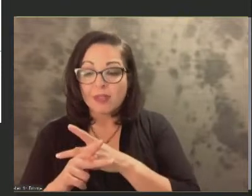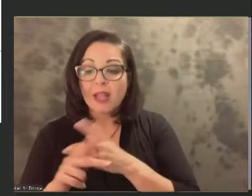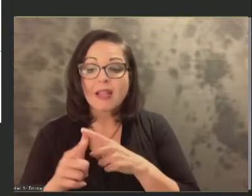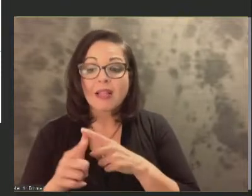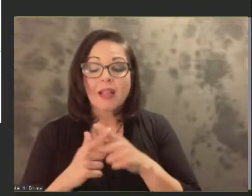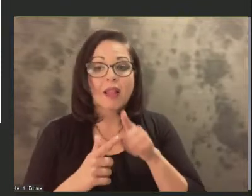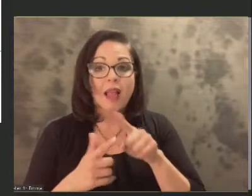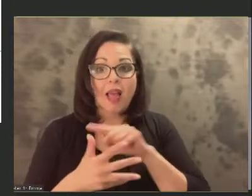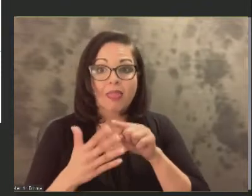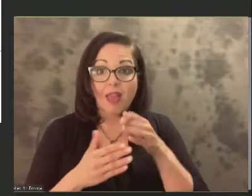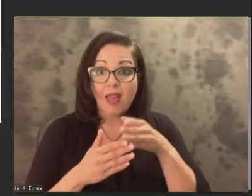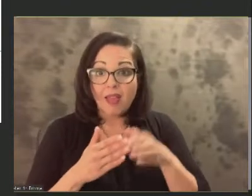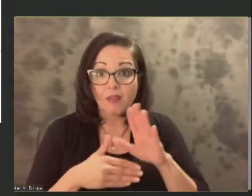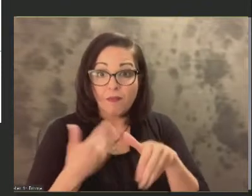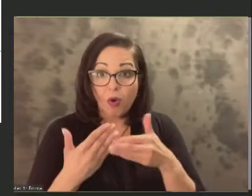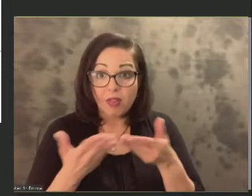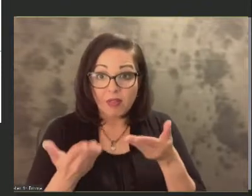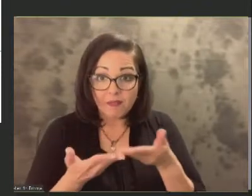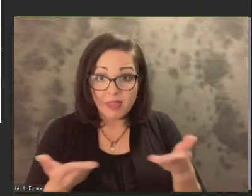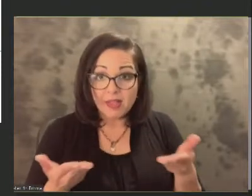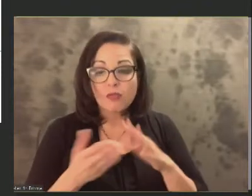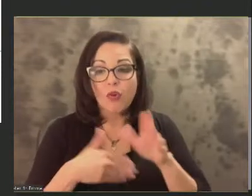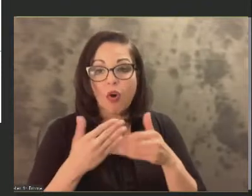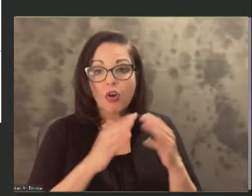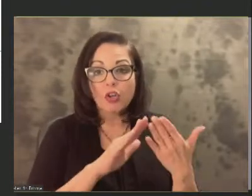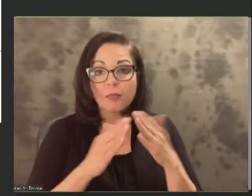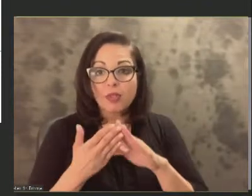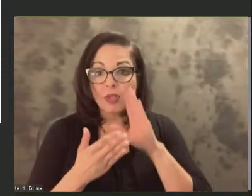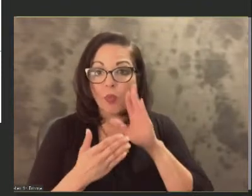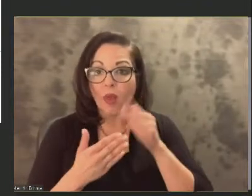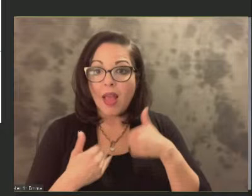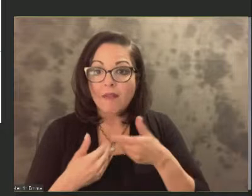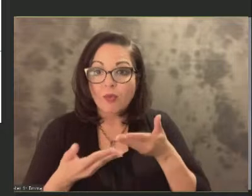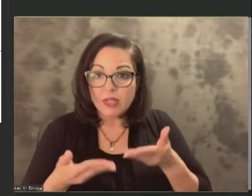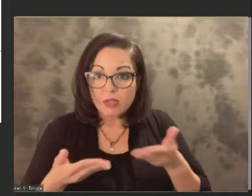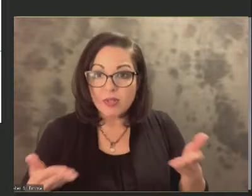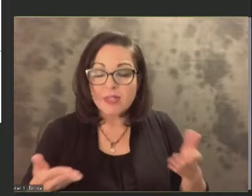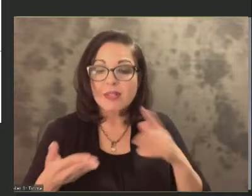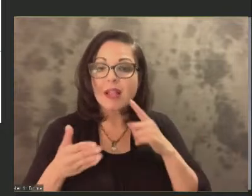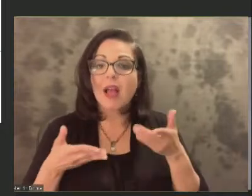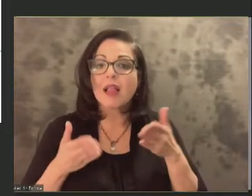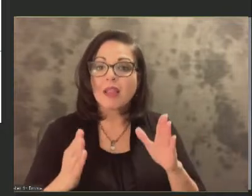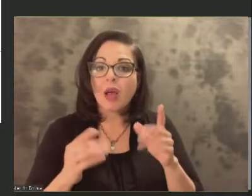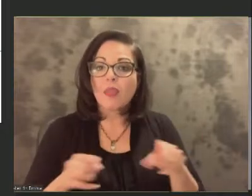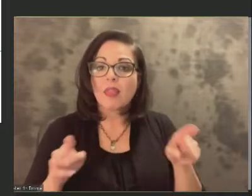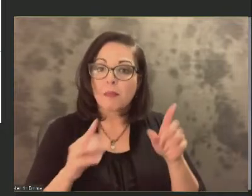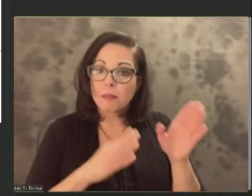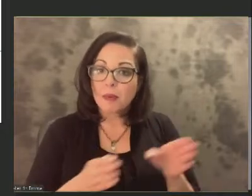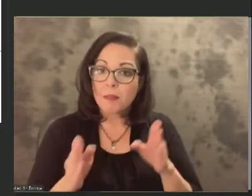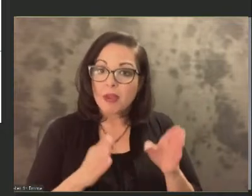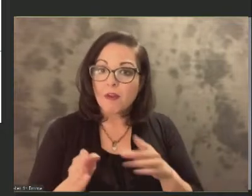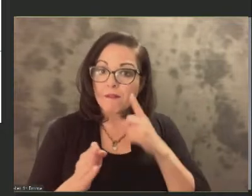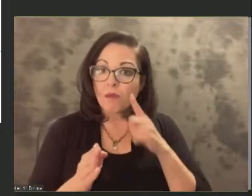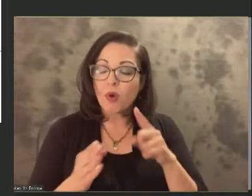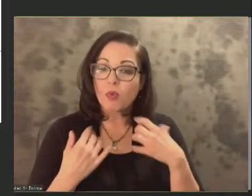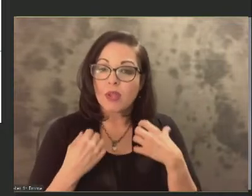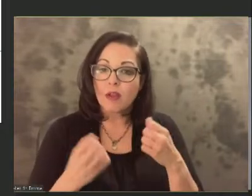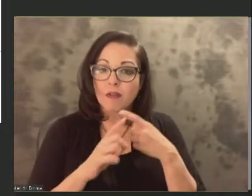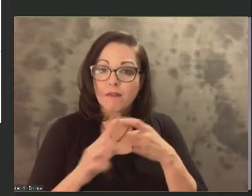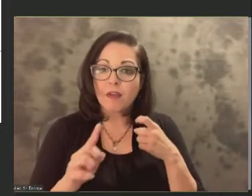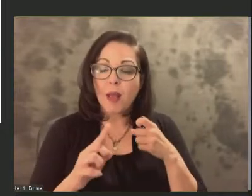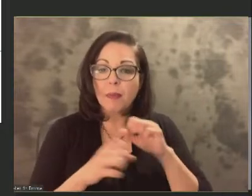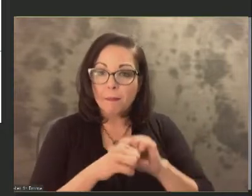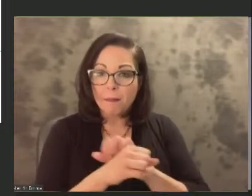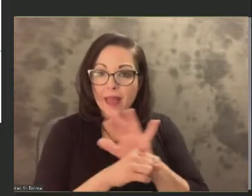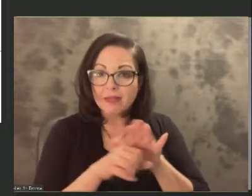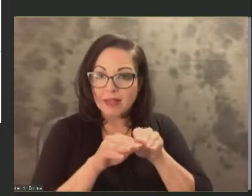all this, that all communities will have the resources that enable them to prepare for and recover from pandemics,